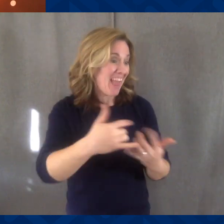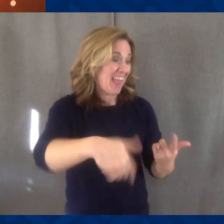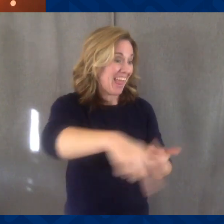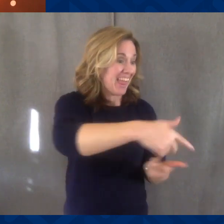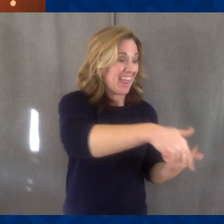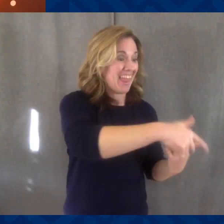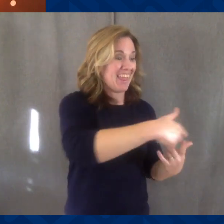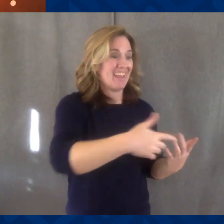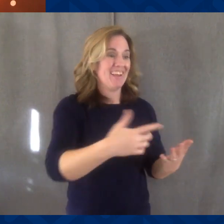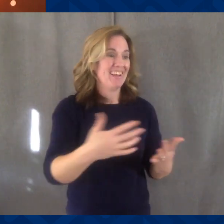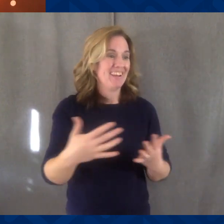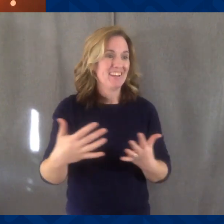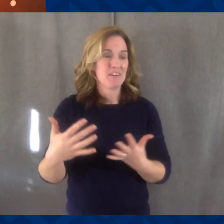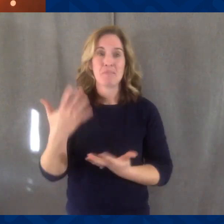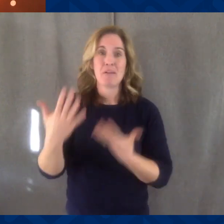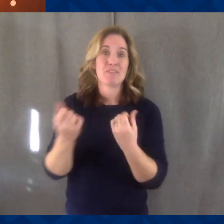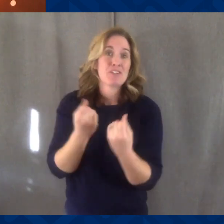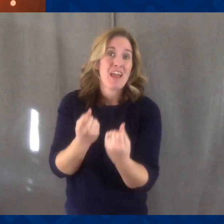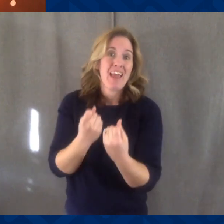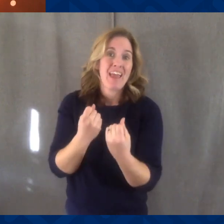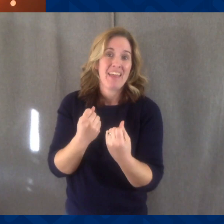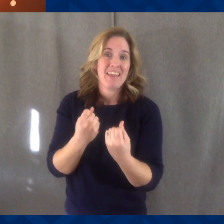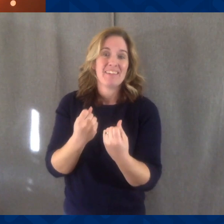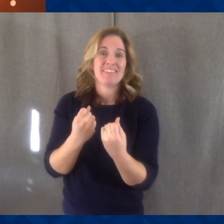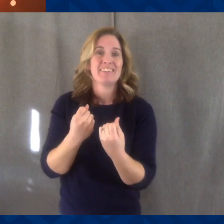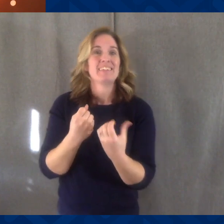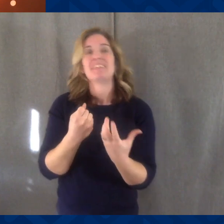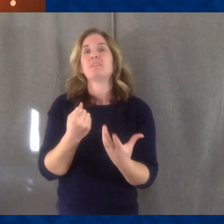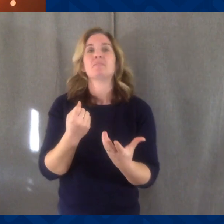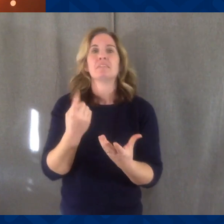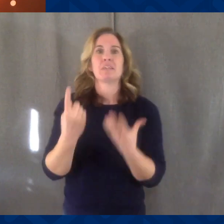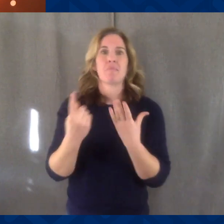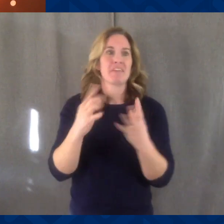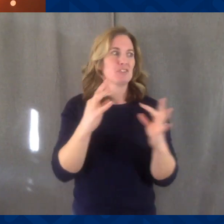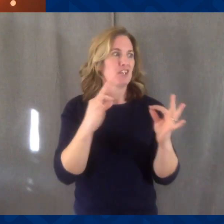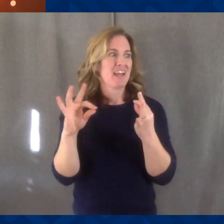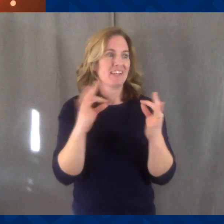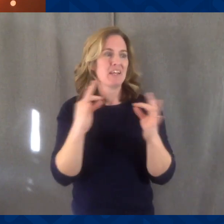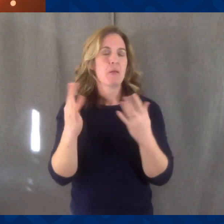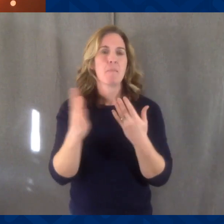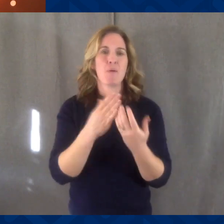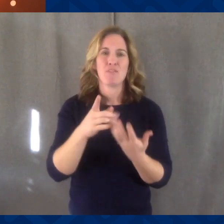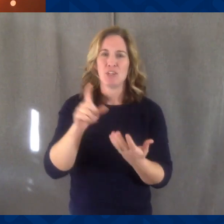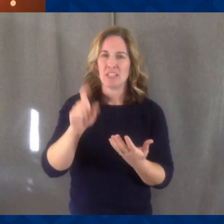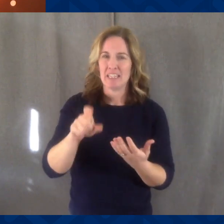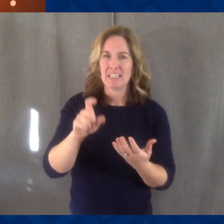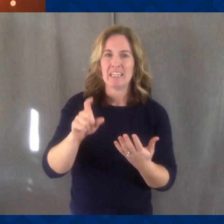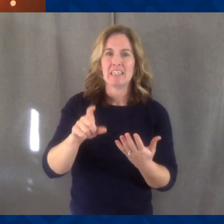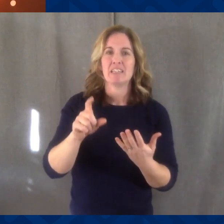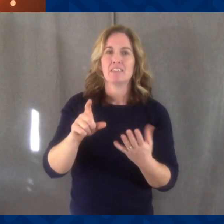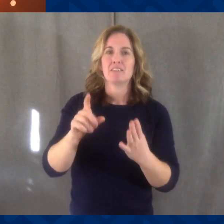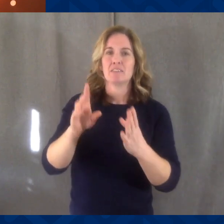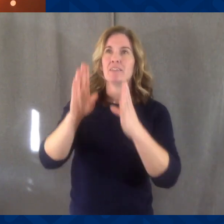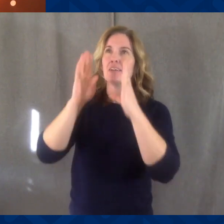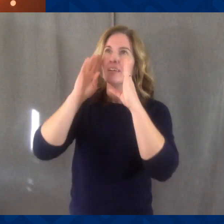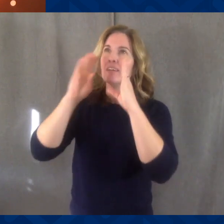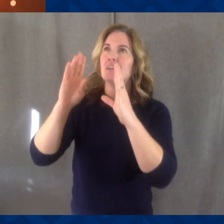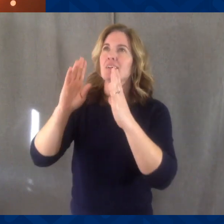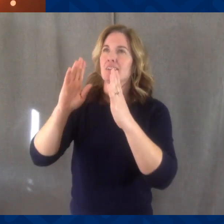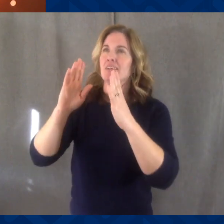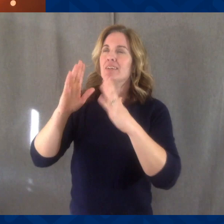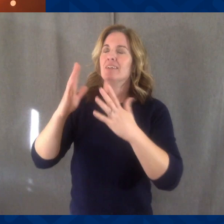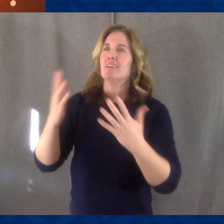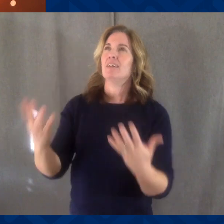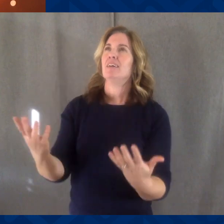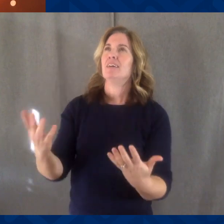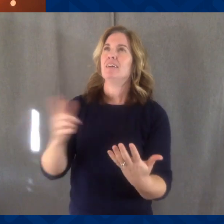or maybe you're in a car or something that might distract you. But whatever you need to do to open yourself up to the